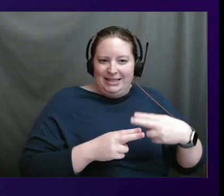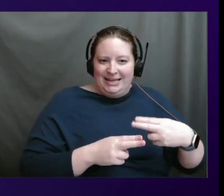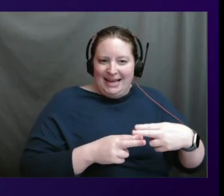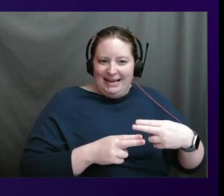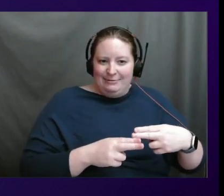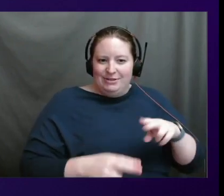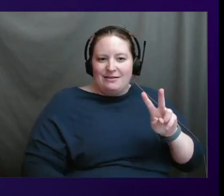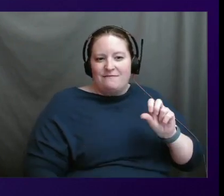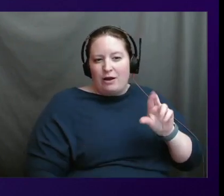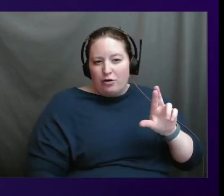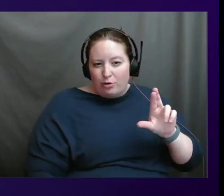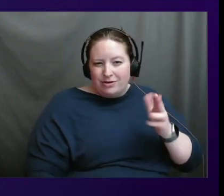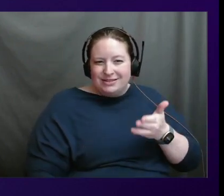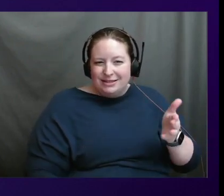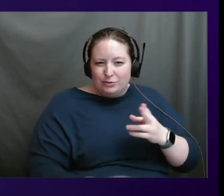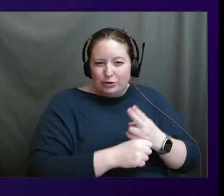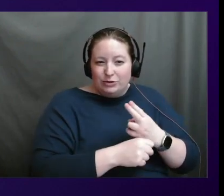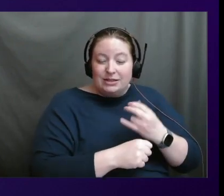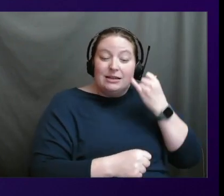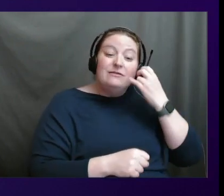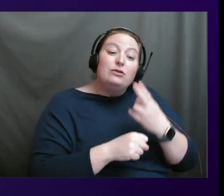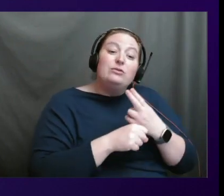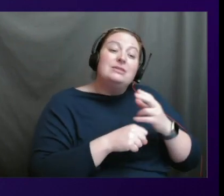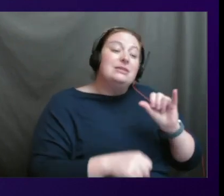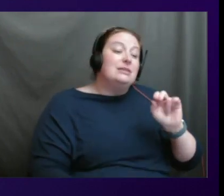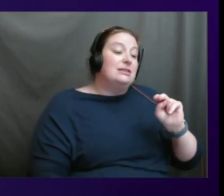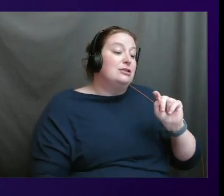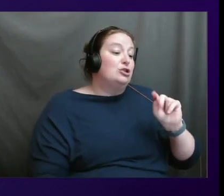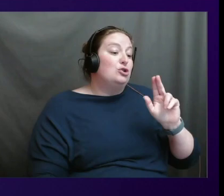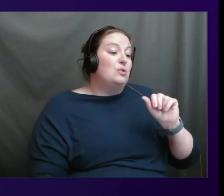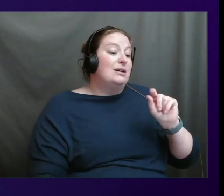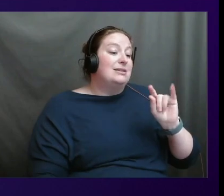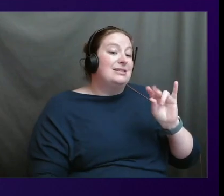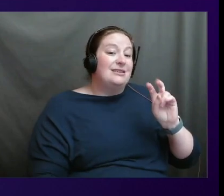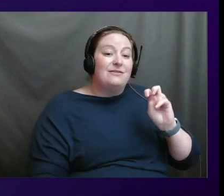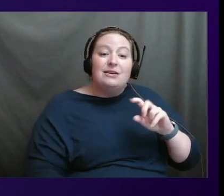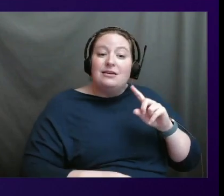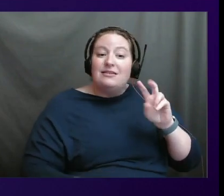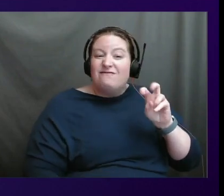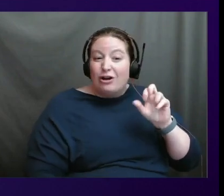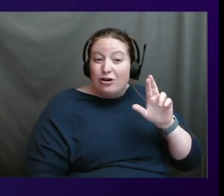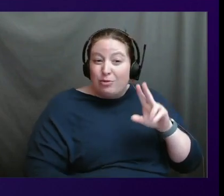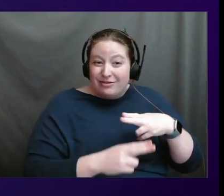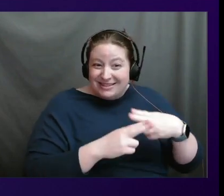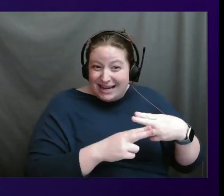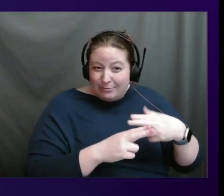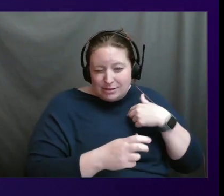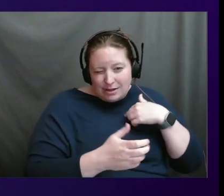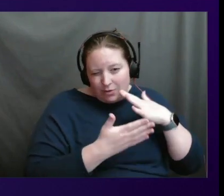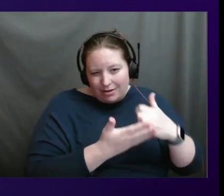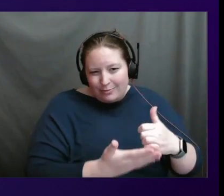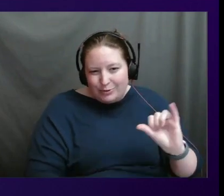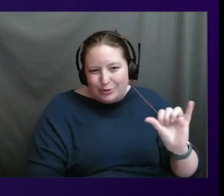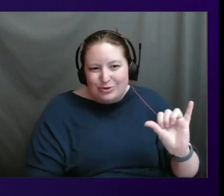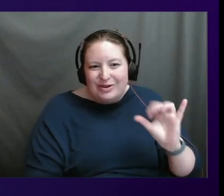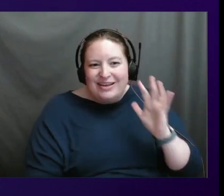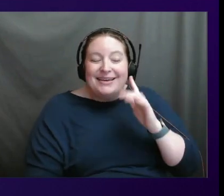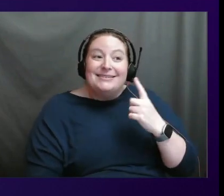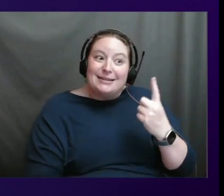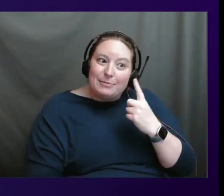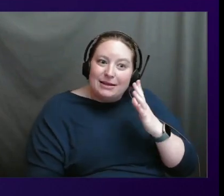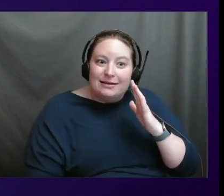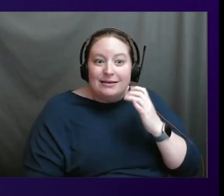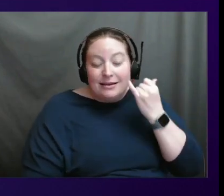you're using. But if you use intuitive variable names, that actually does help as well, which also is just good practice if you're working out in the field, especially if